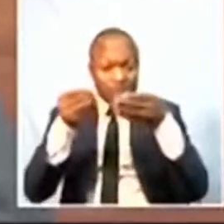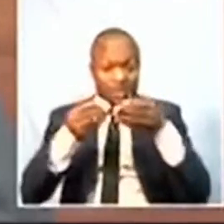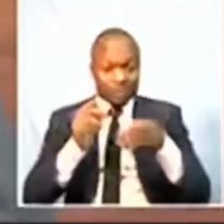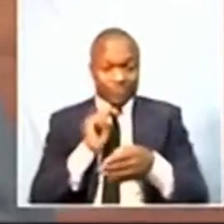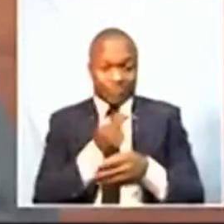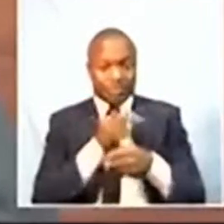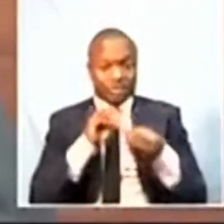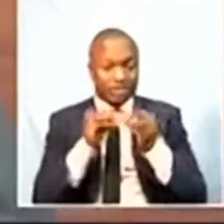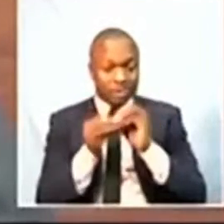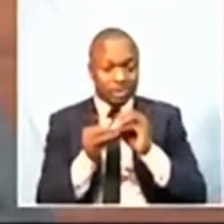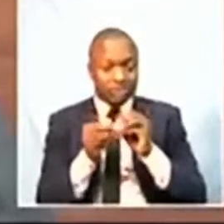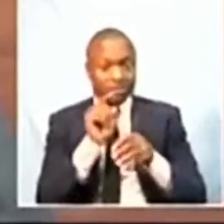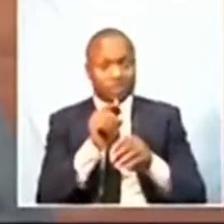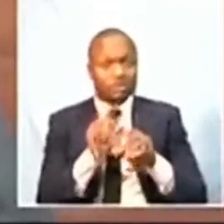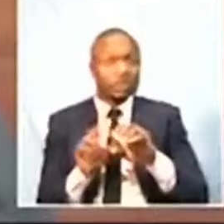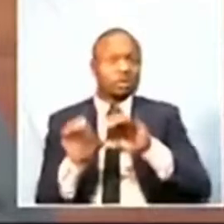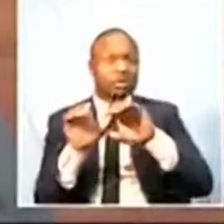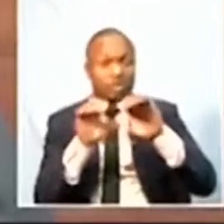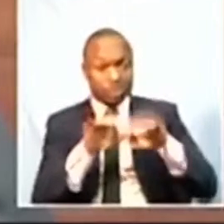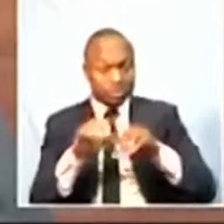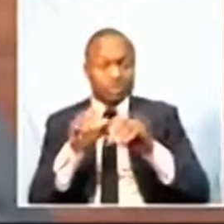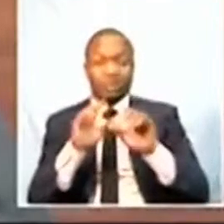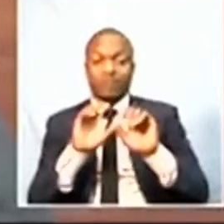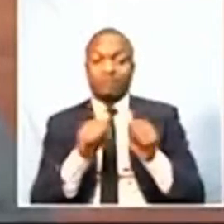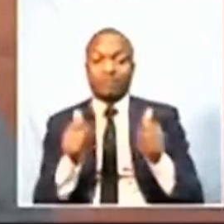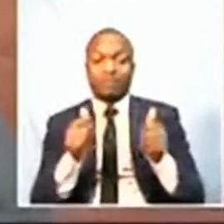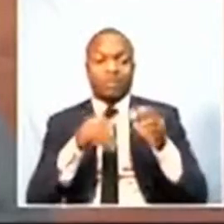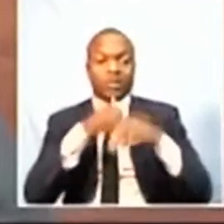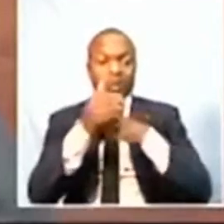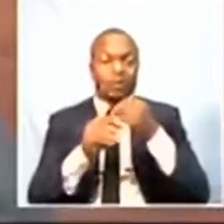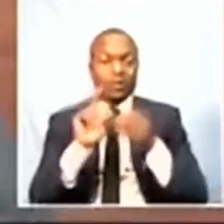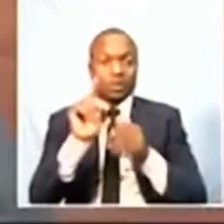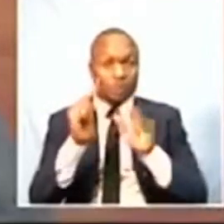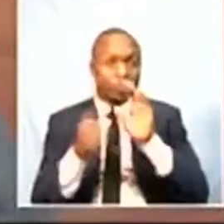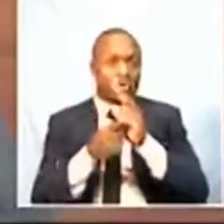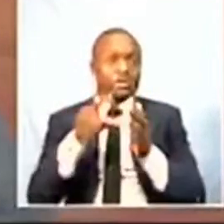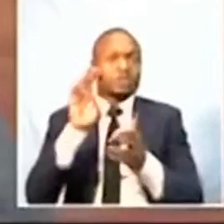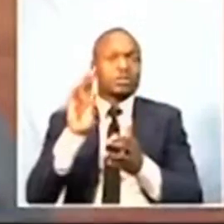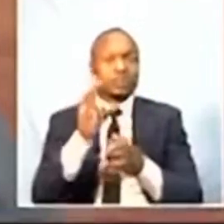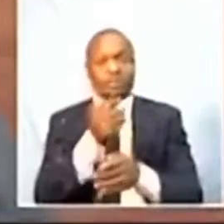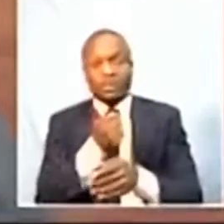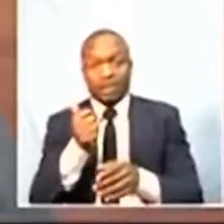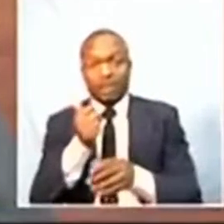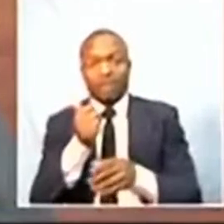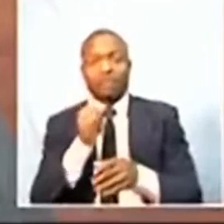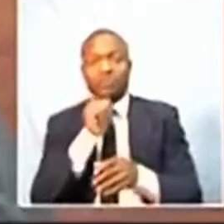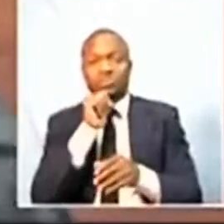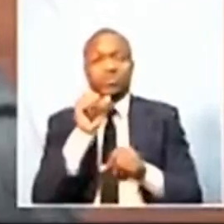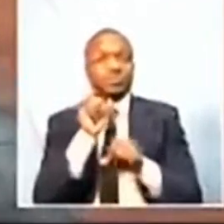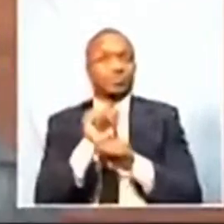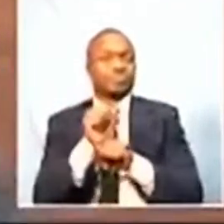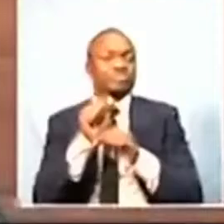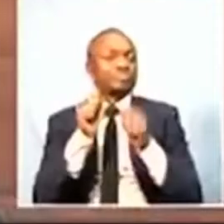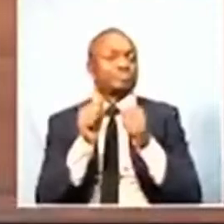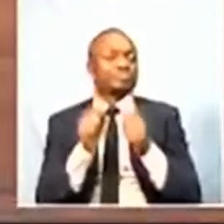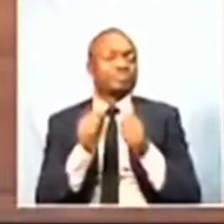number of those that are doing fine out of 1.7 and those that are not doing fine? Give us those clubs.